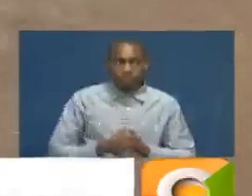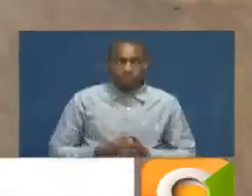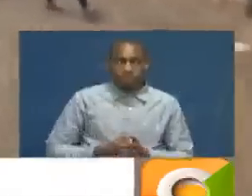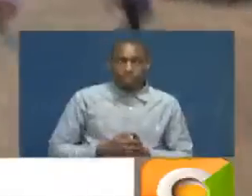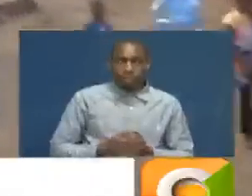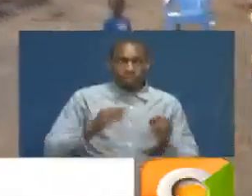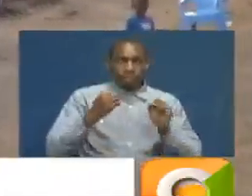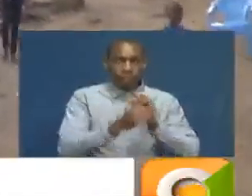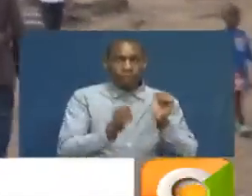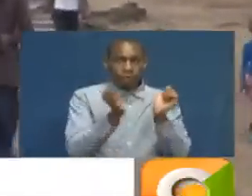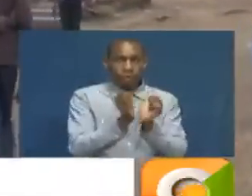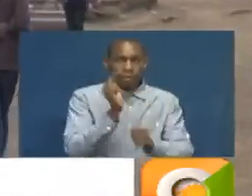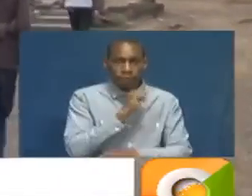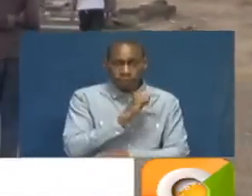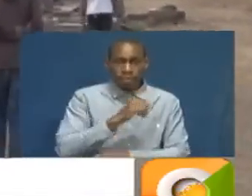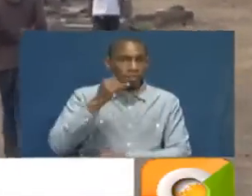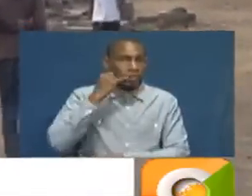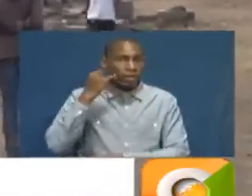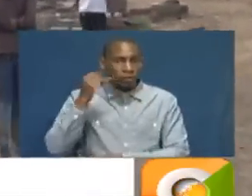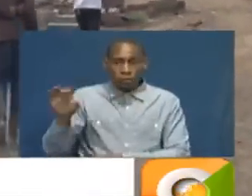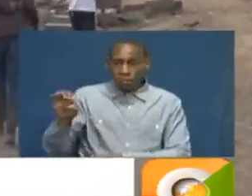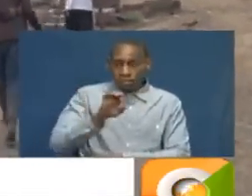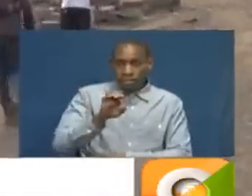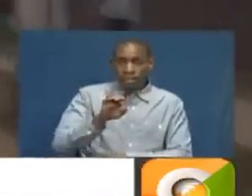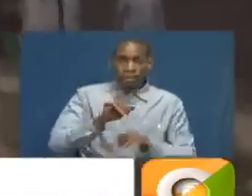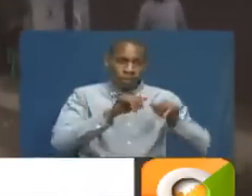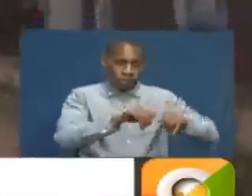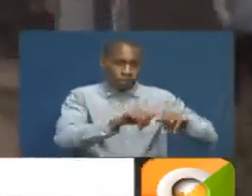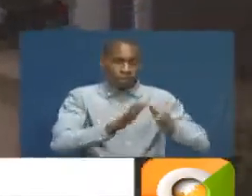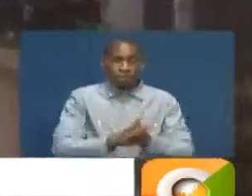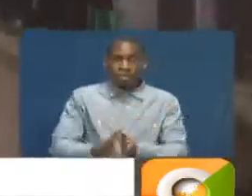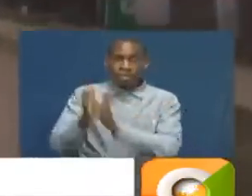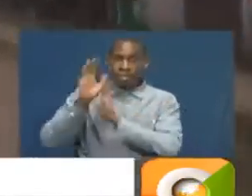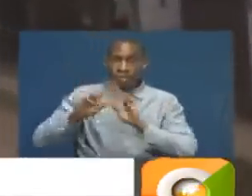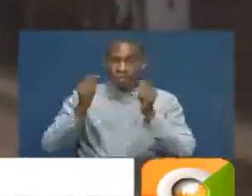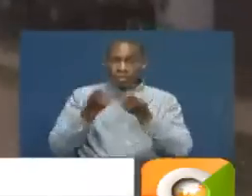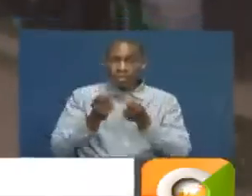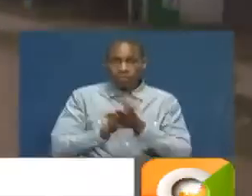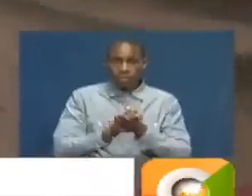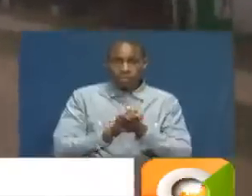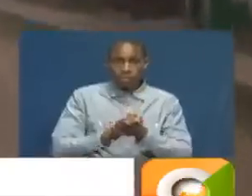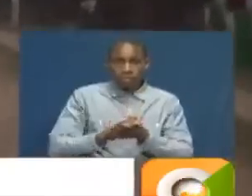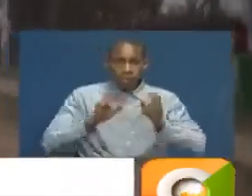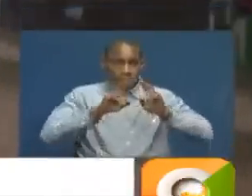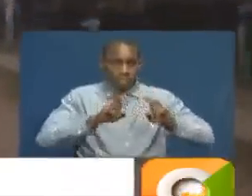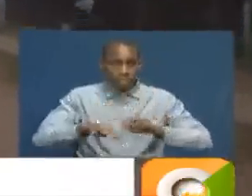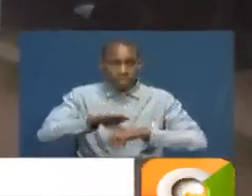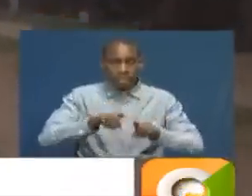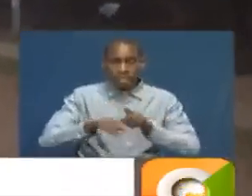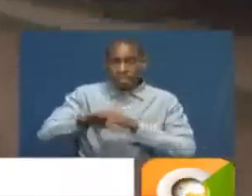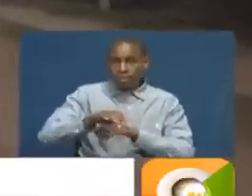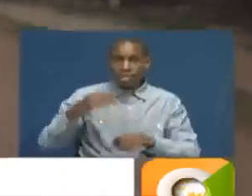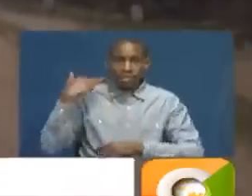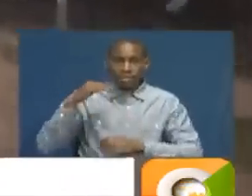25, were rounded up in Kivumbini Estate, Nakuru East, where they lived. Security teams have mapped Kivumbini as one of the zones